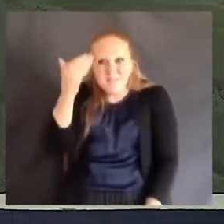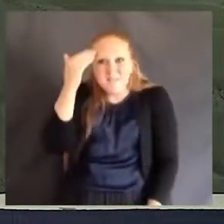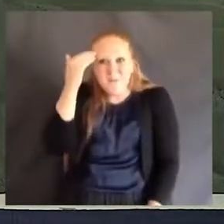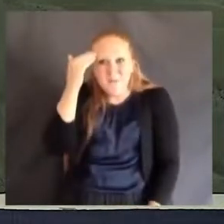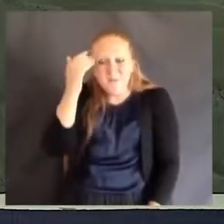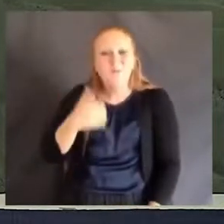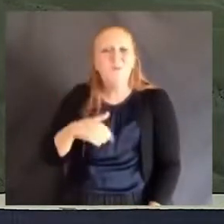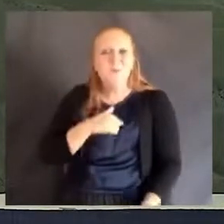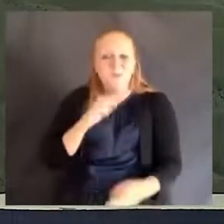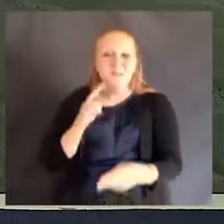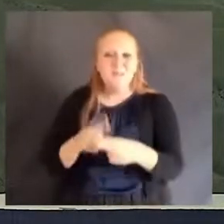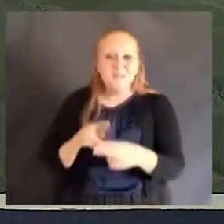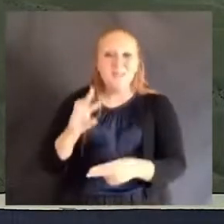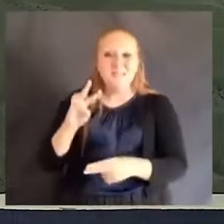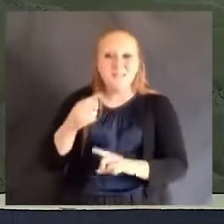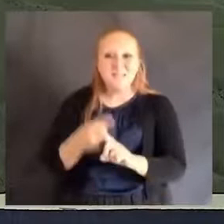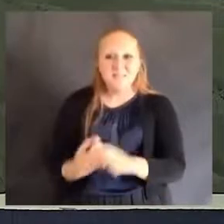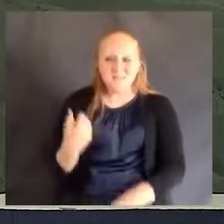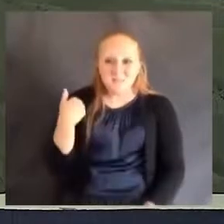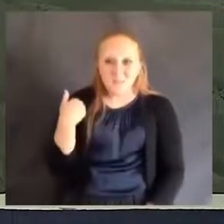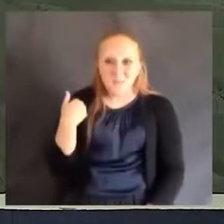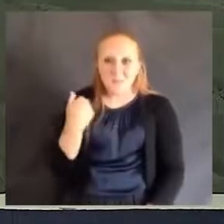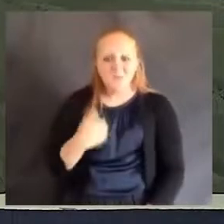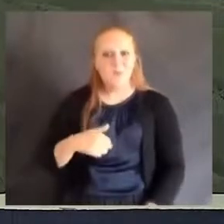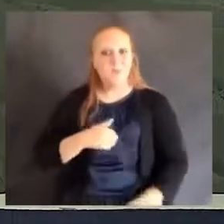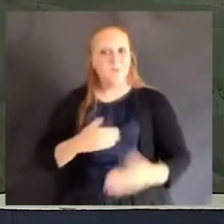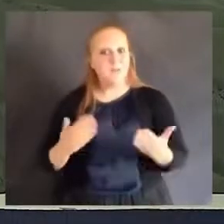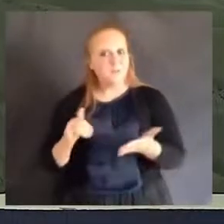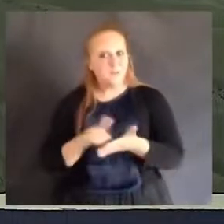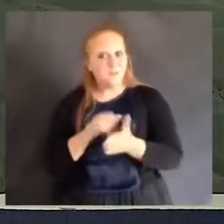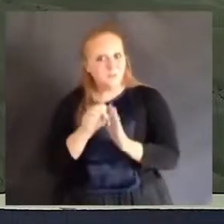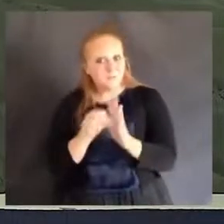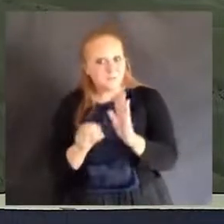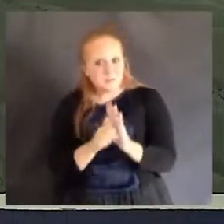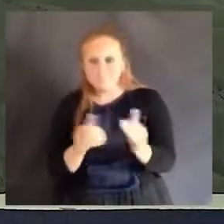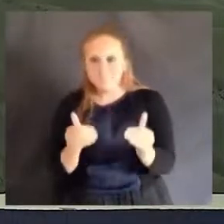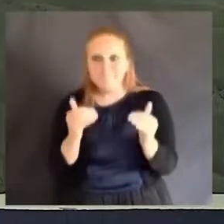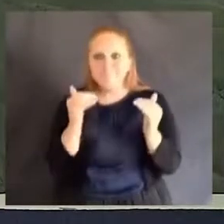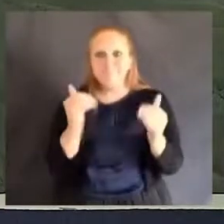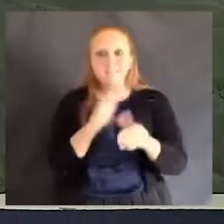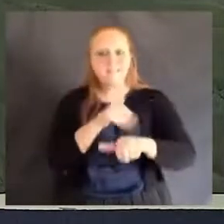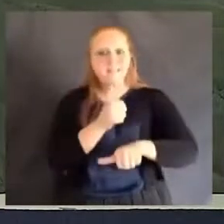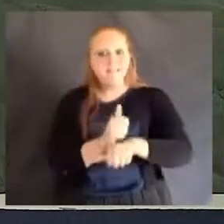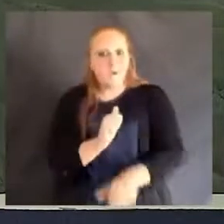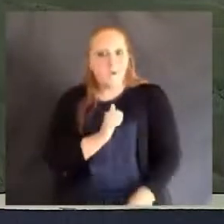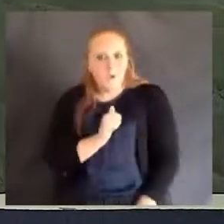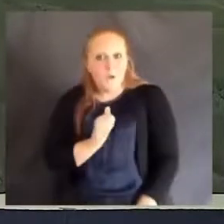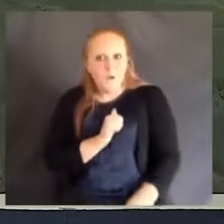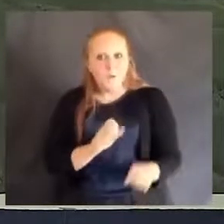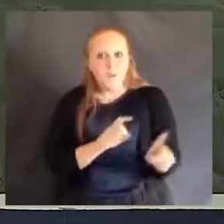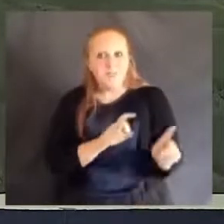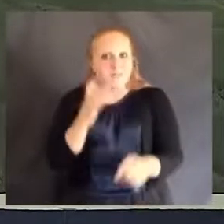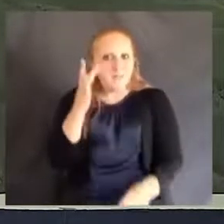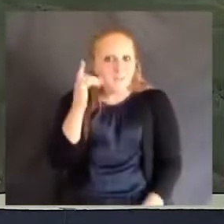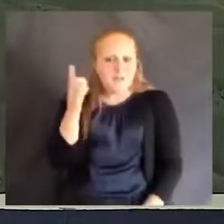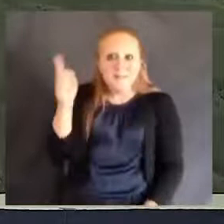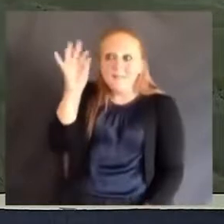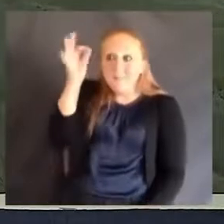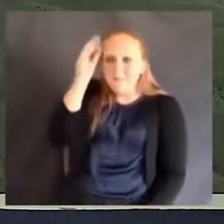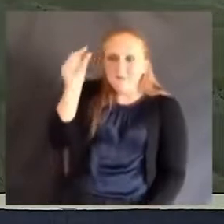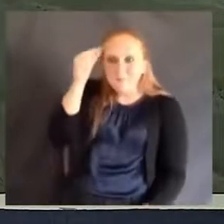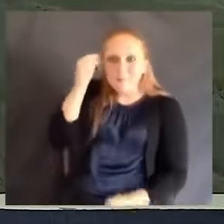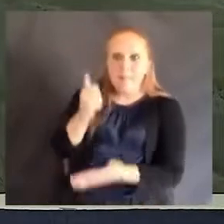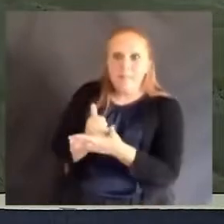about that 6 months ago. We had to go out, create our own testing capacity because the federal government wouldn't help. Tracing capacity.